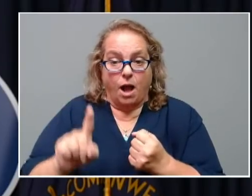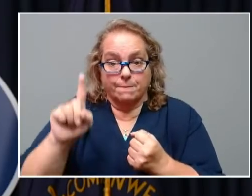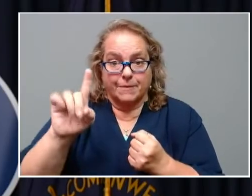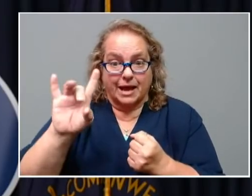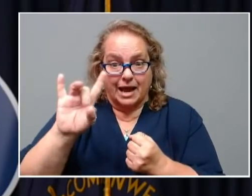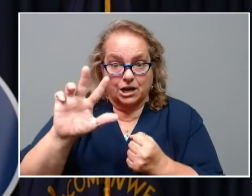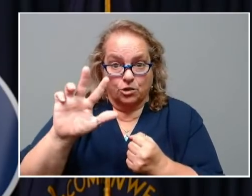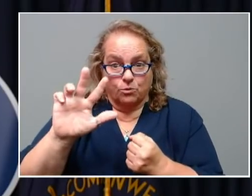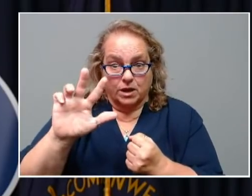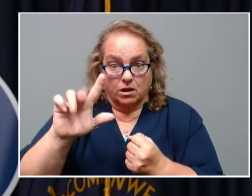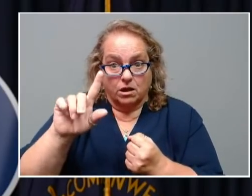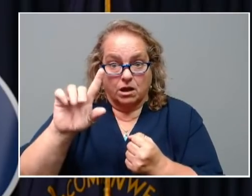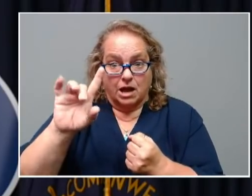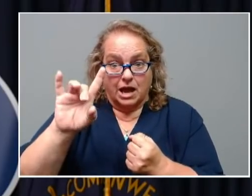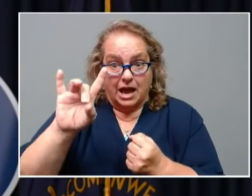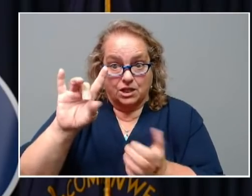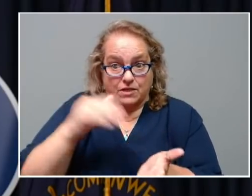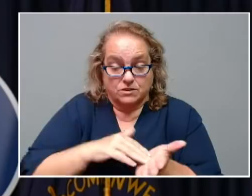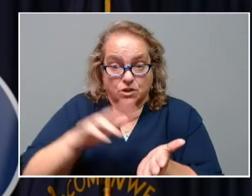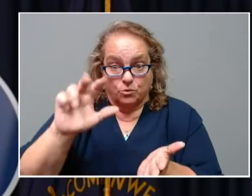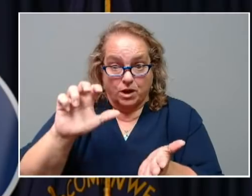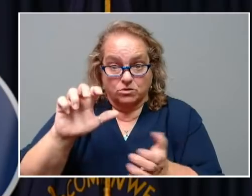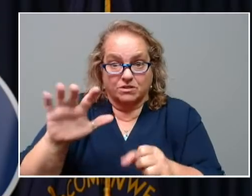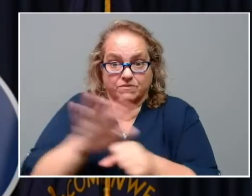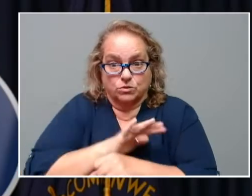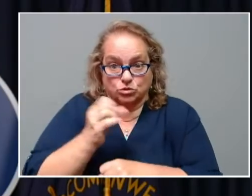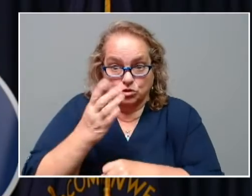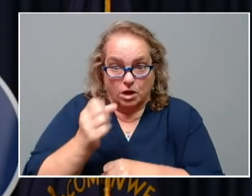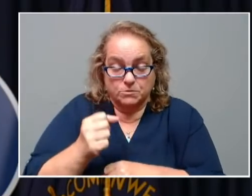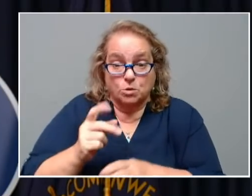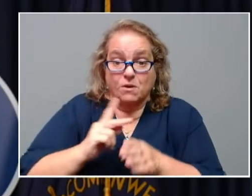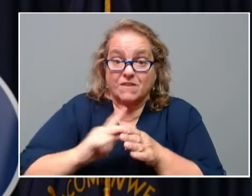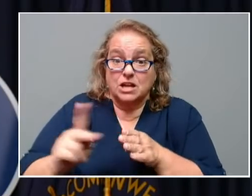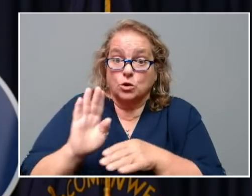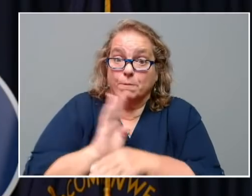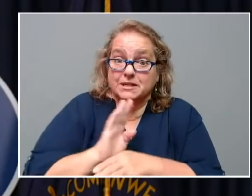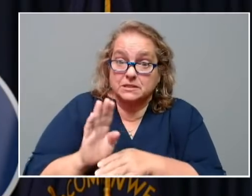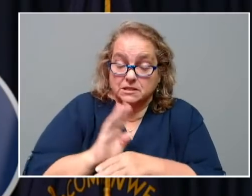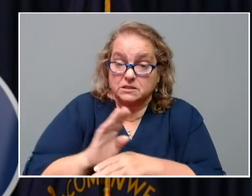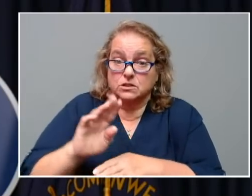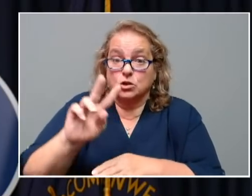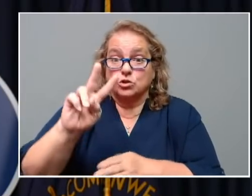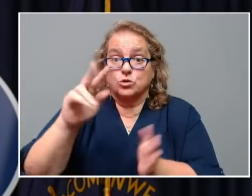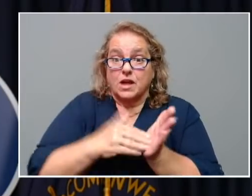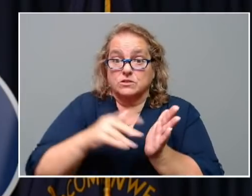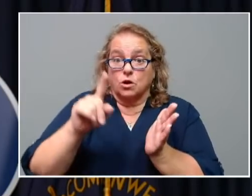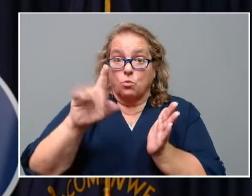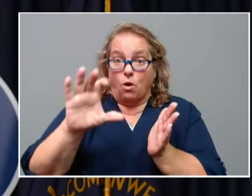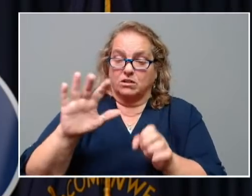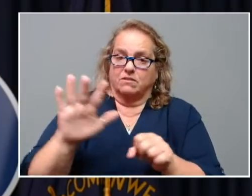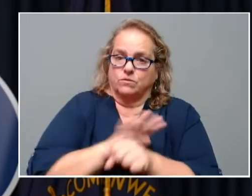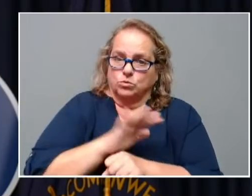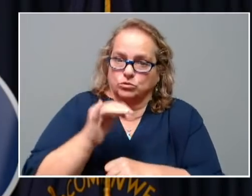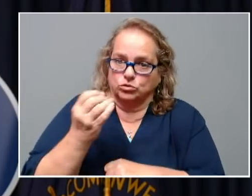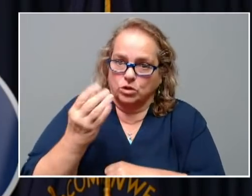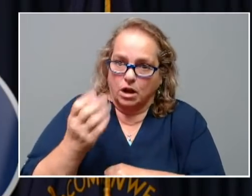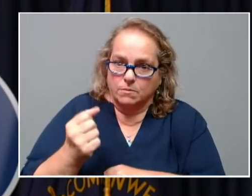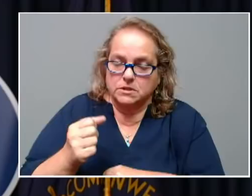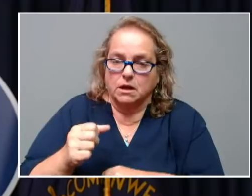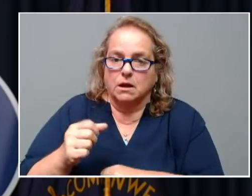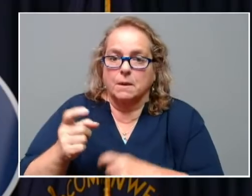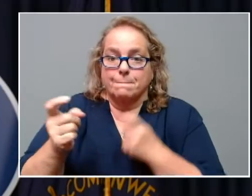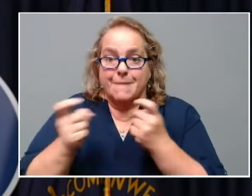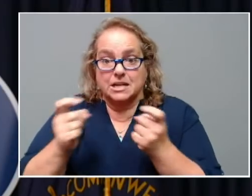8,300 filled jobs. Professional and business service up 2,100 filled jobs. Management companies